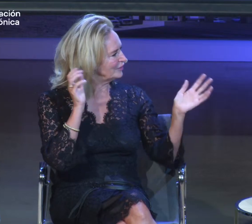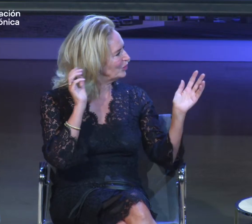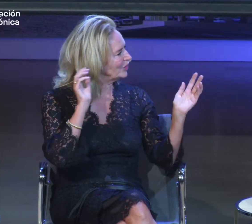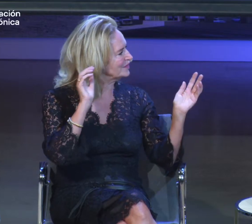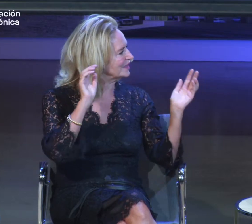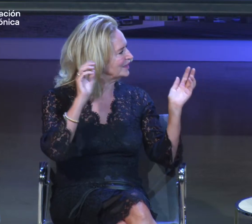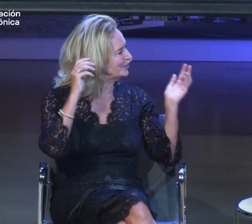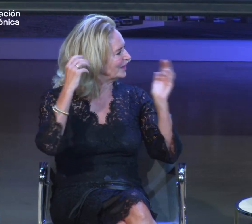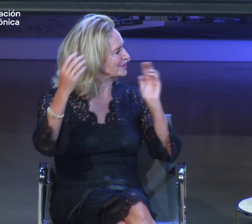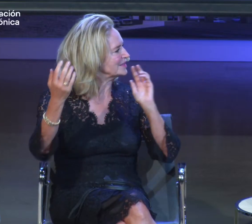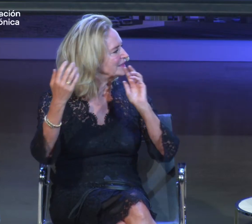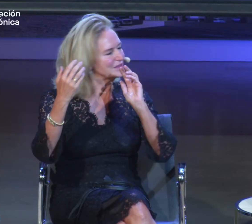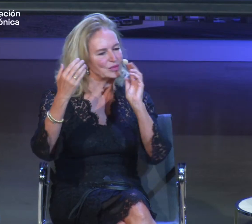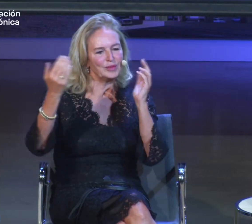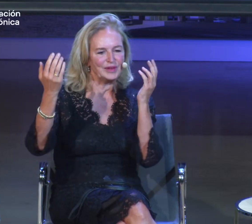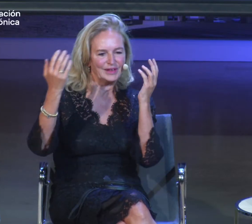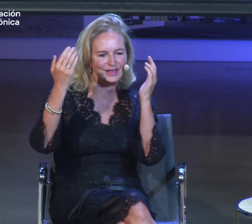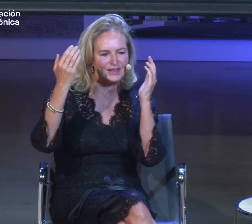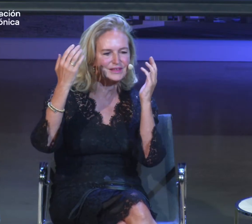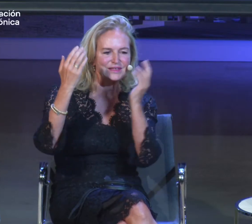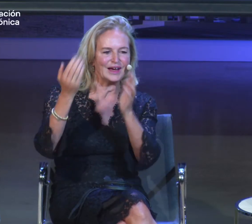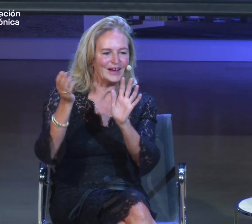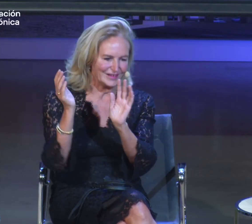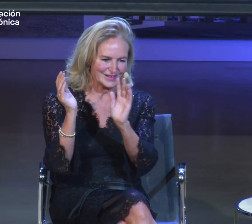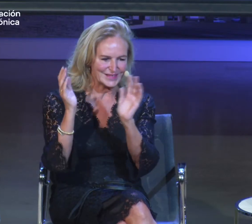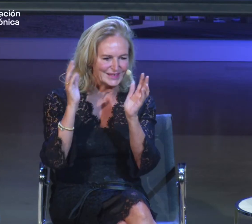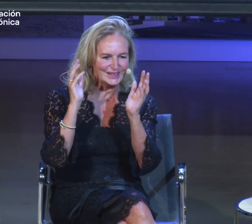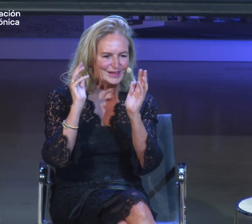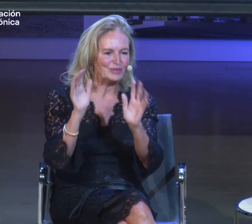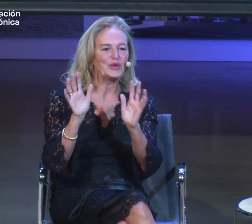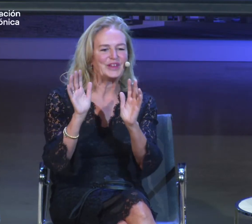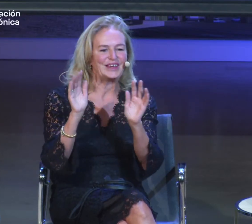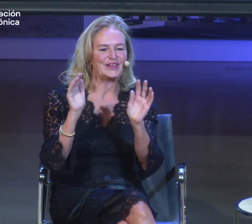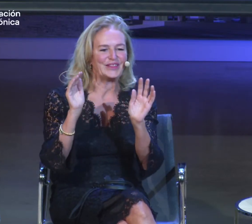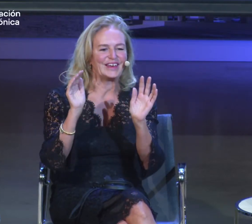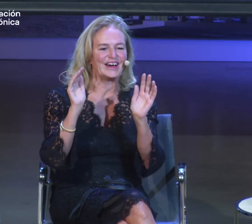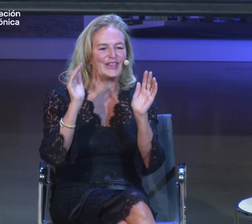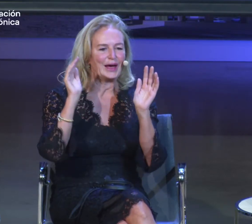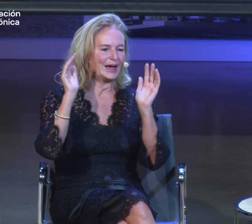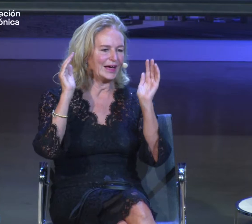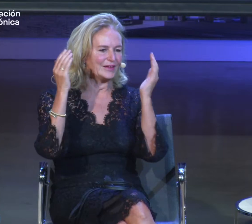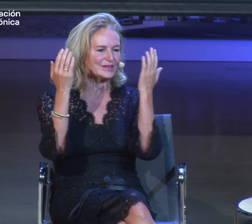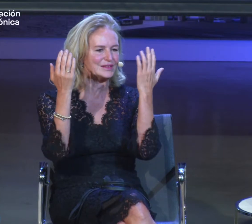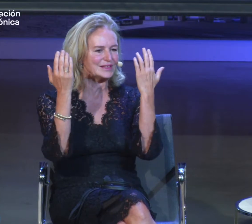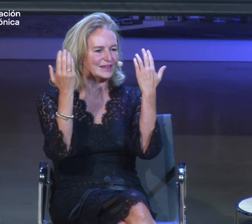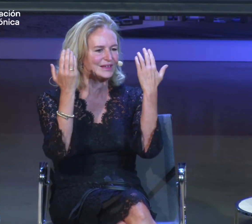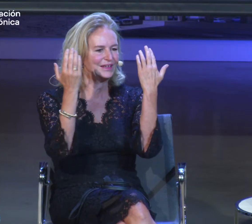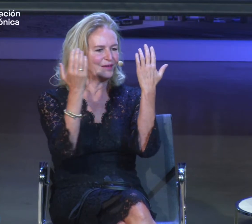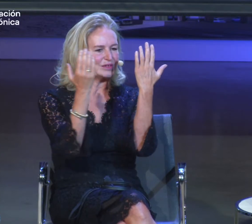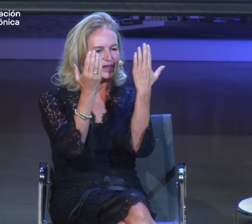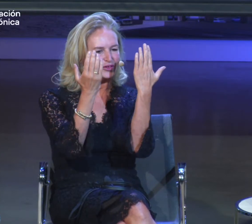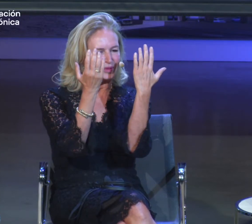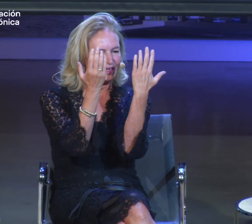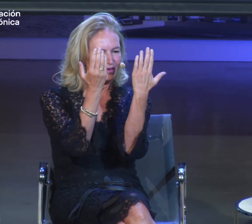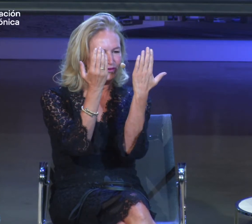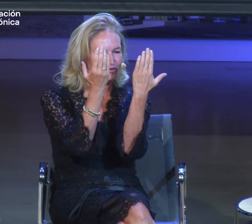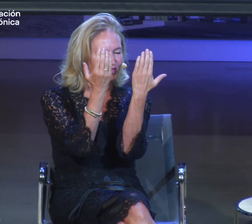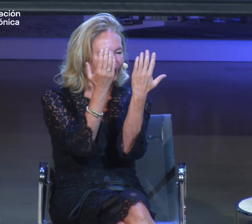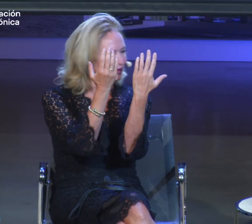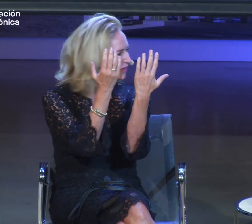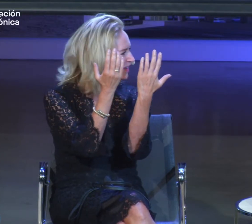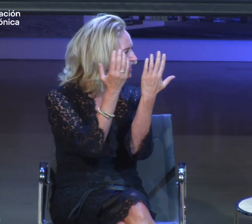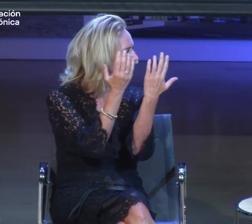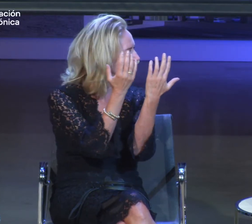has his wife on one side, and the other side is the woman he desires more than anything, and their hands never touch, but he